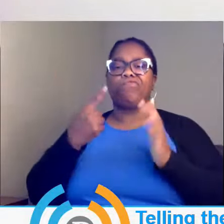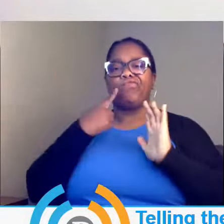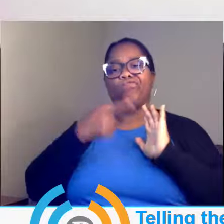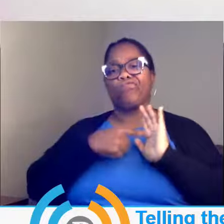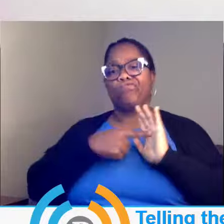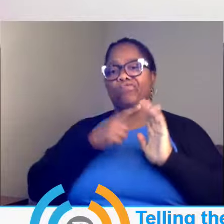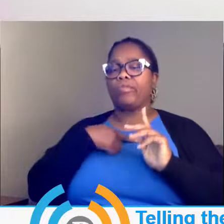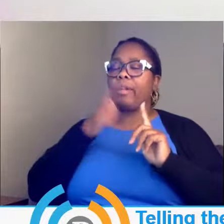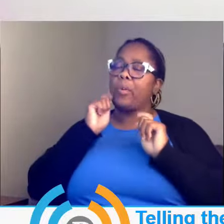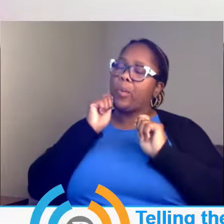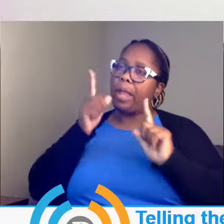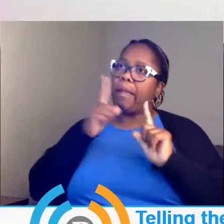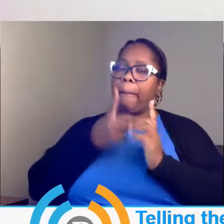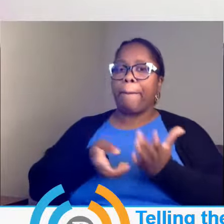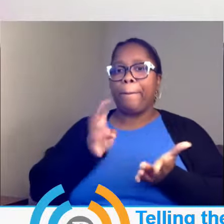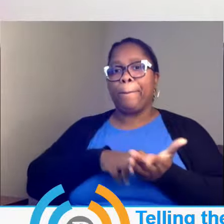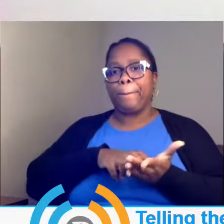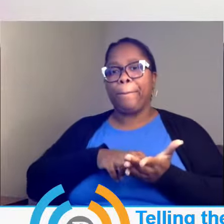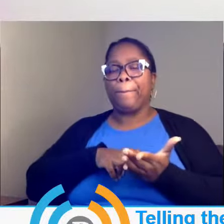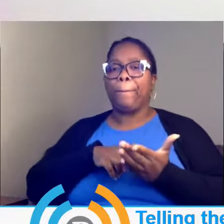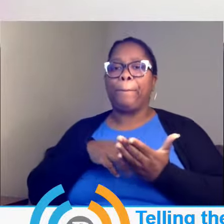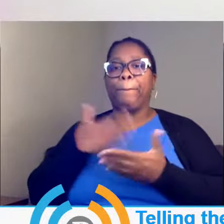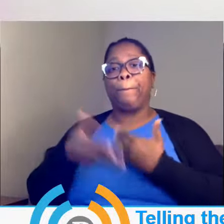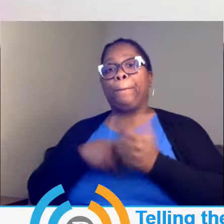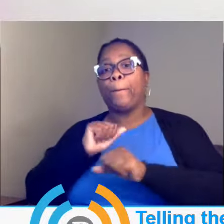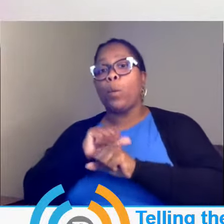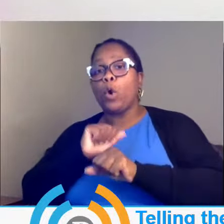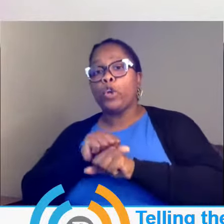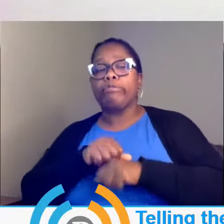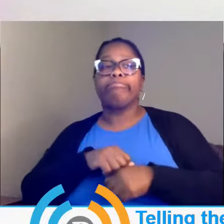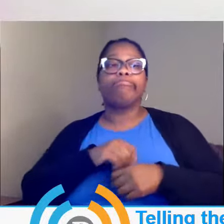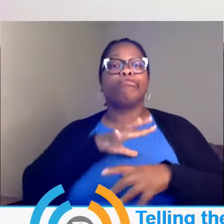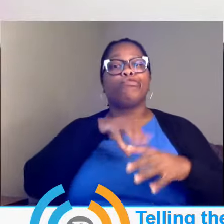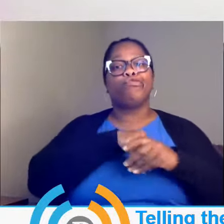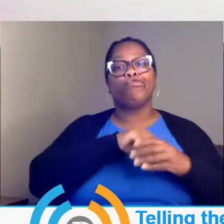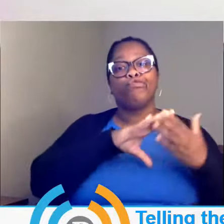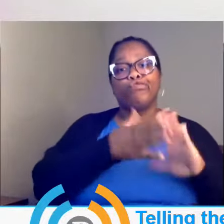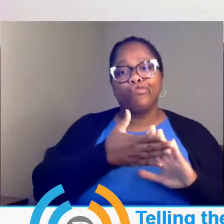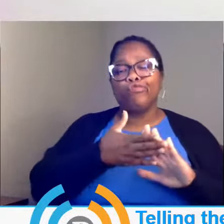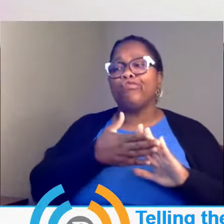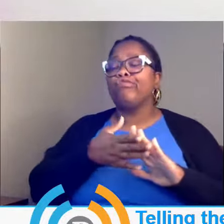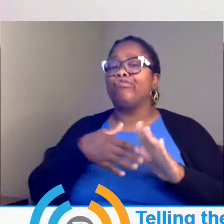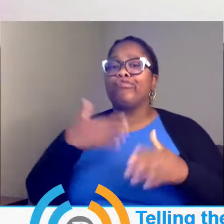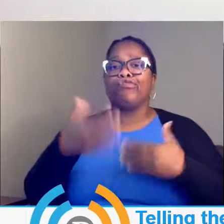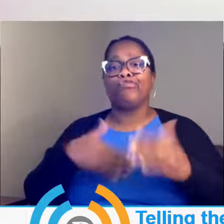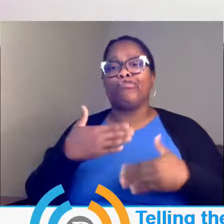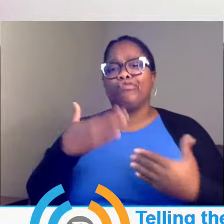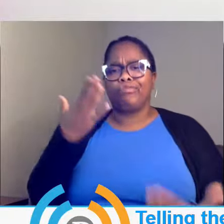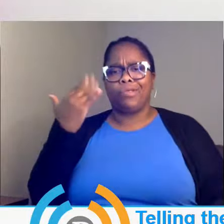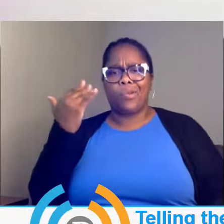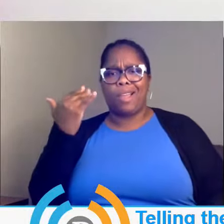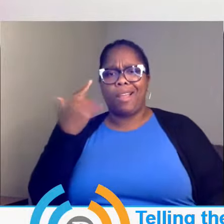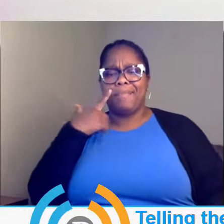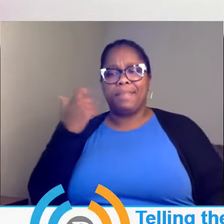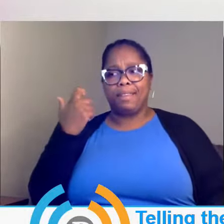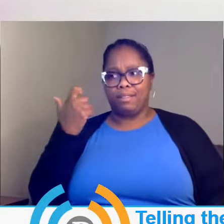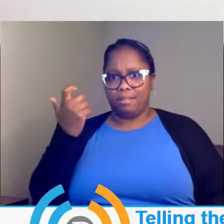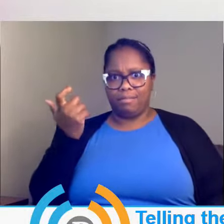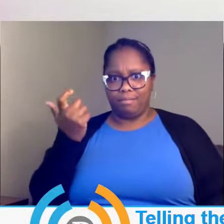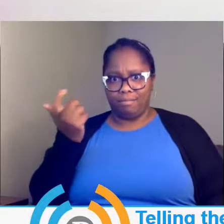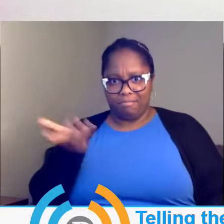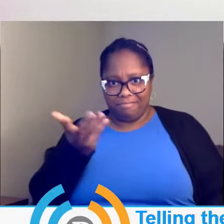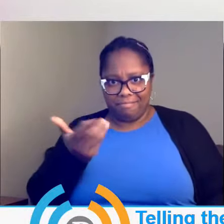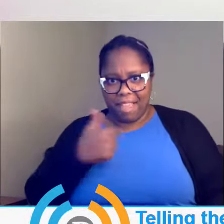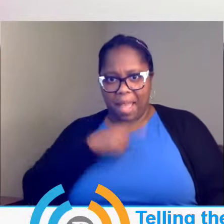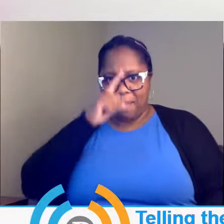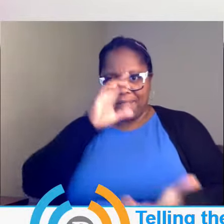that I do for work or for the community, I like I do it because at the end of the day, like I believe